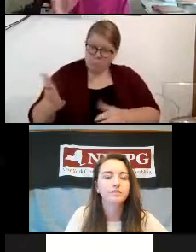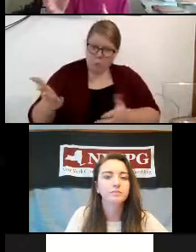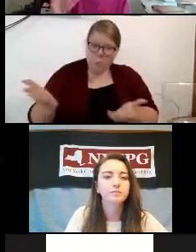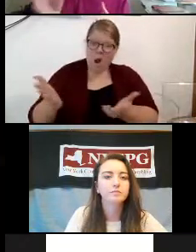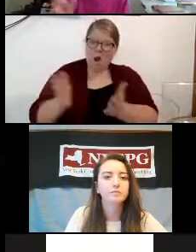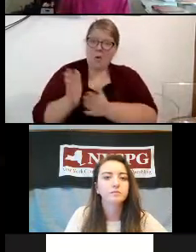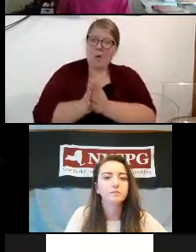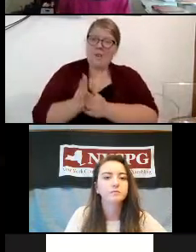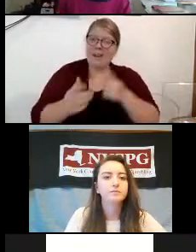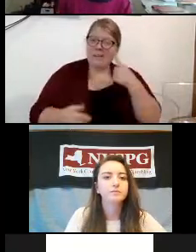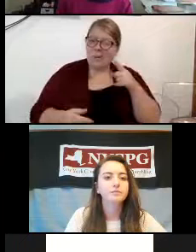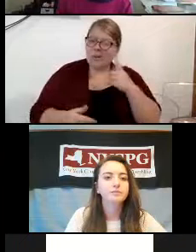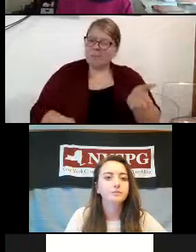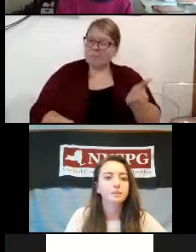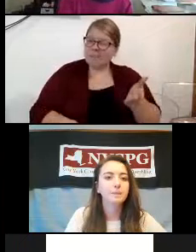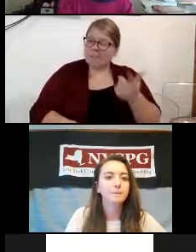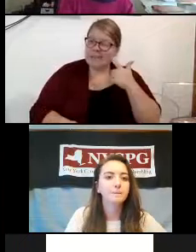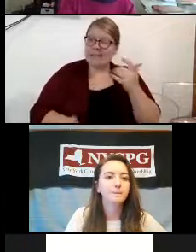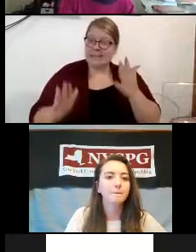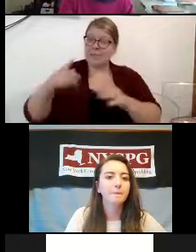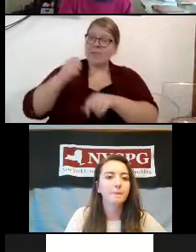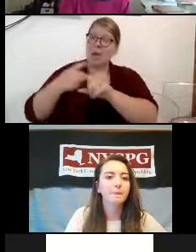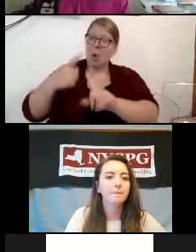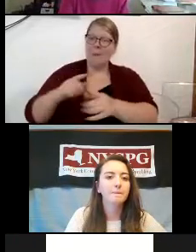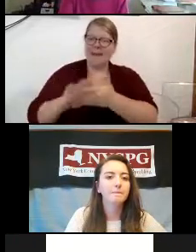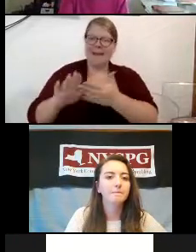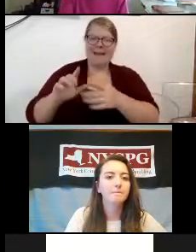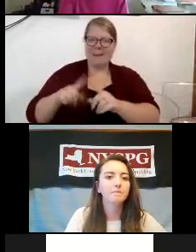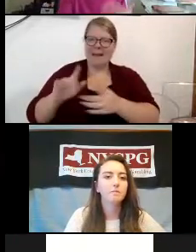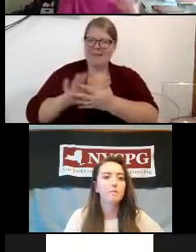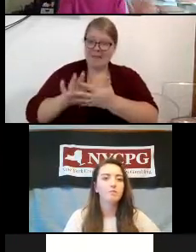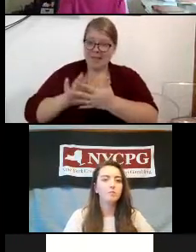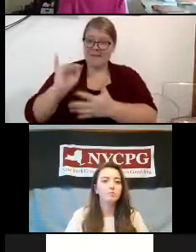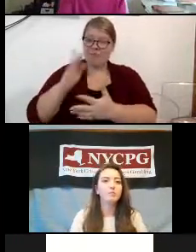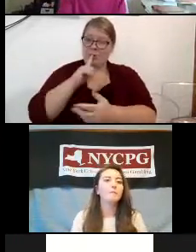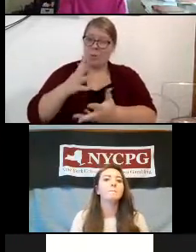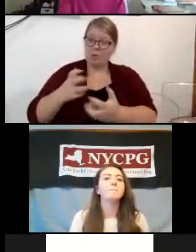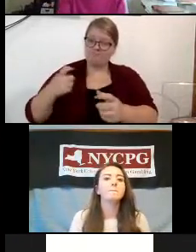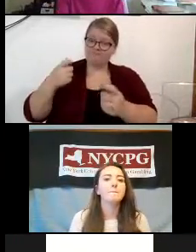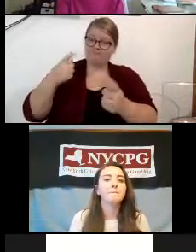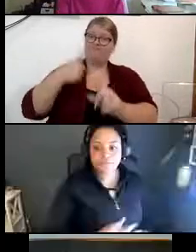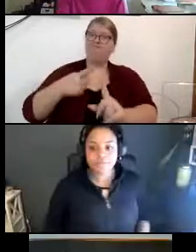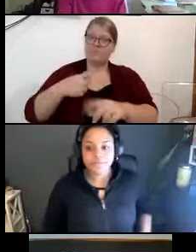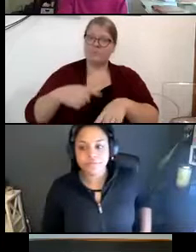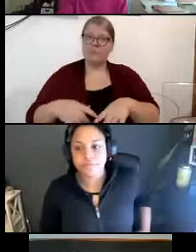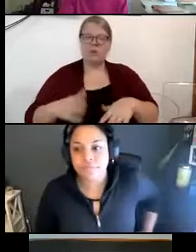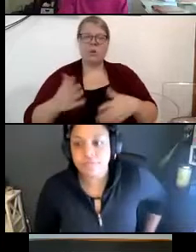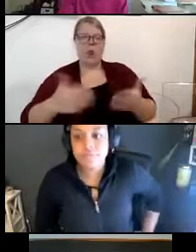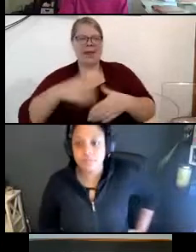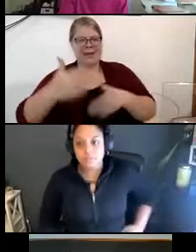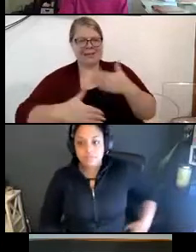there seems to be some ambivalence going on here, and what are the next steps? So we give the client feedback,